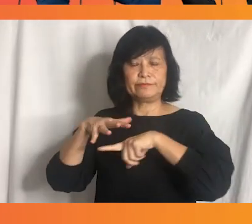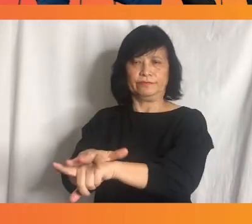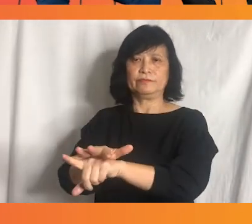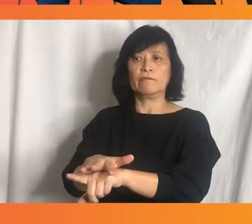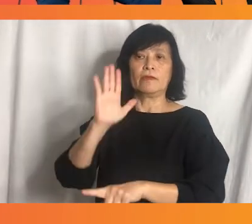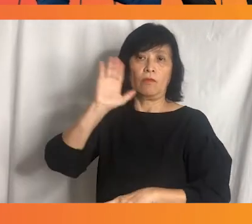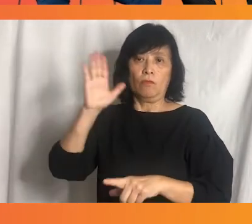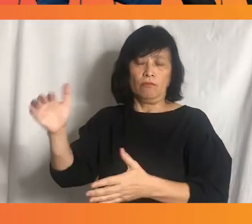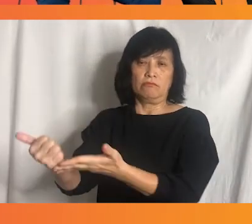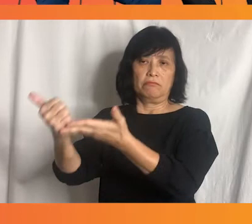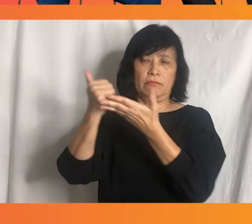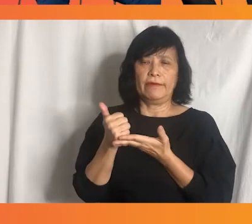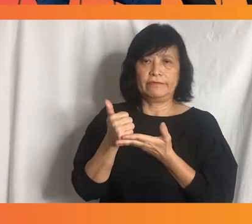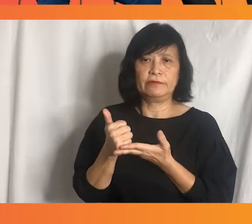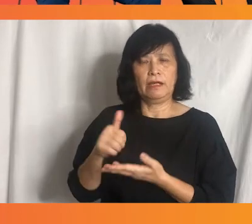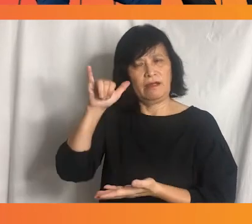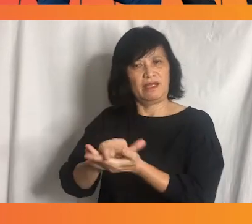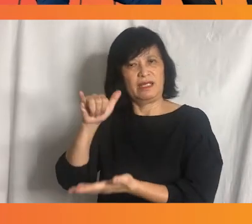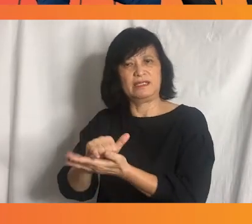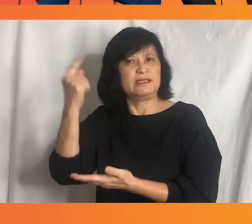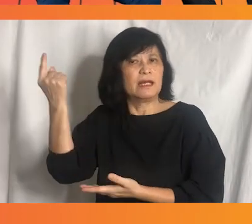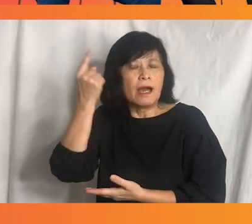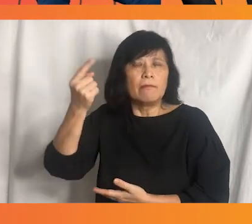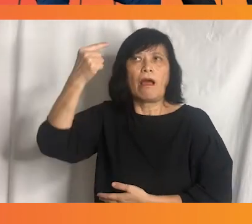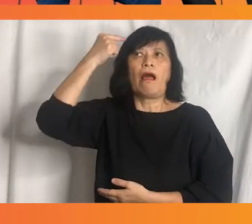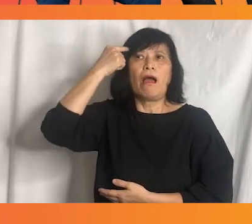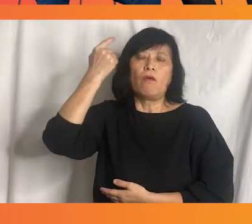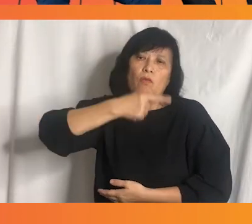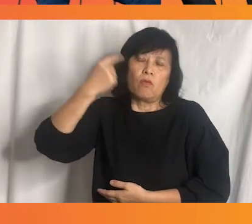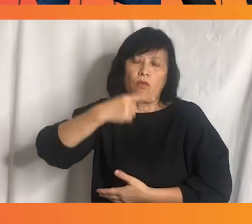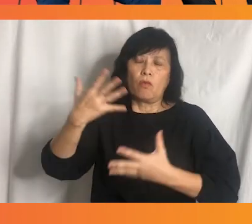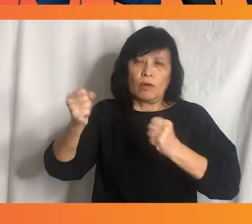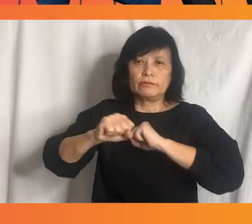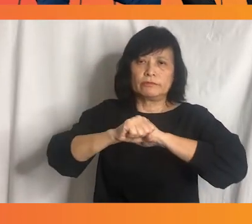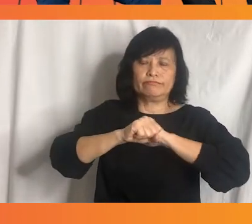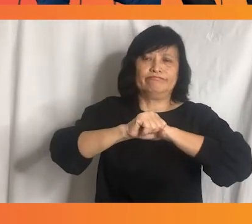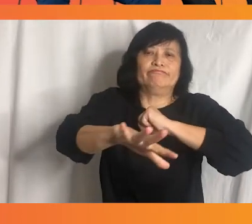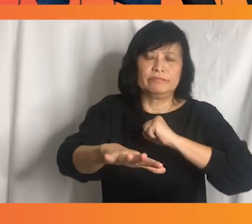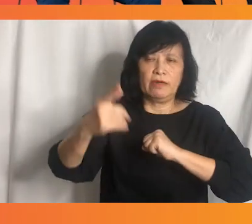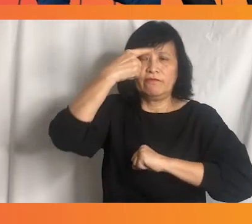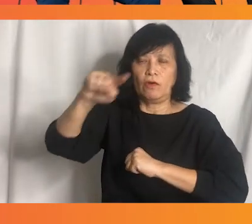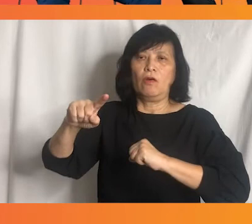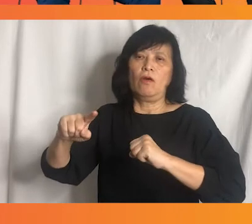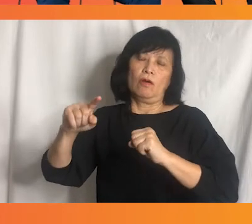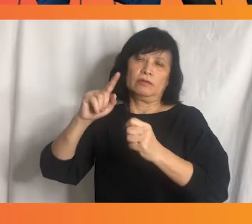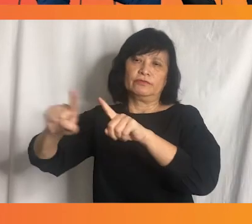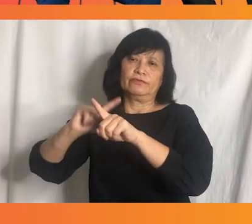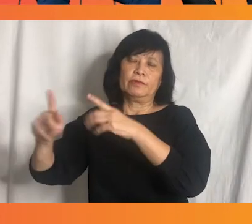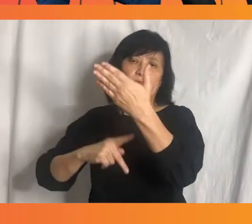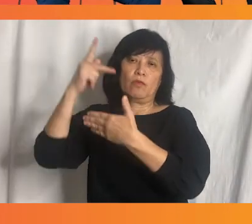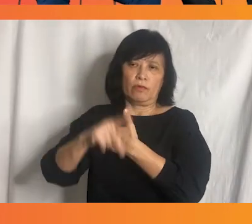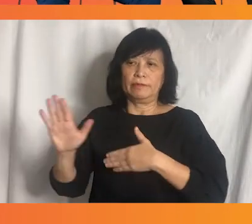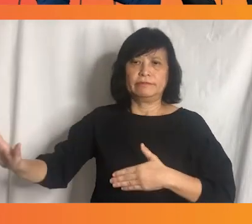really helpful. And this is something worth considering for those who are interested to expand sporting initiatives or programs across different rehab